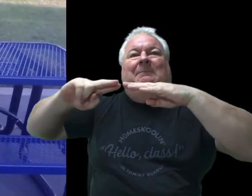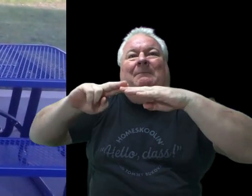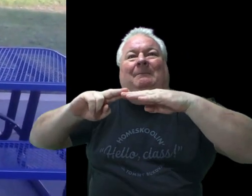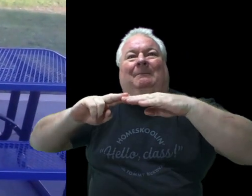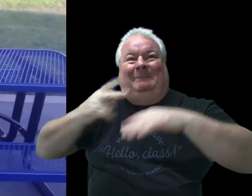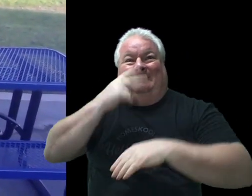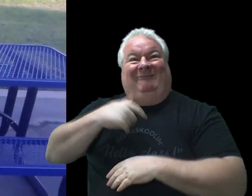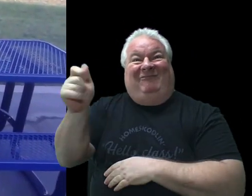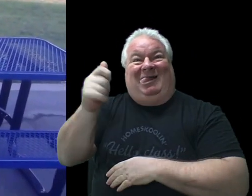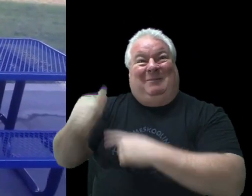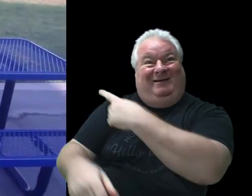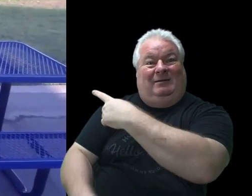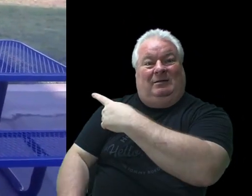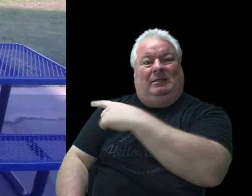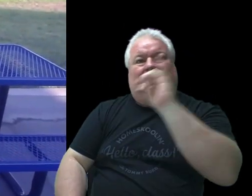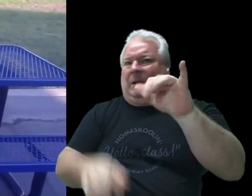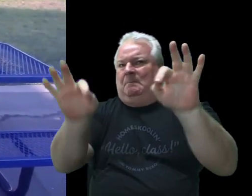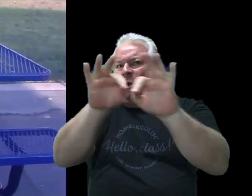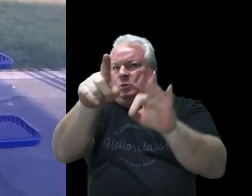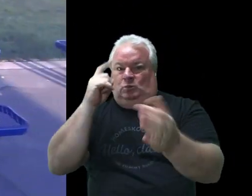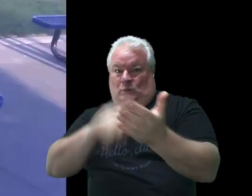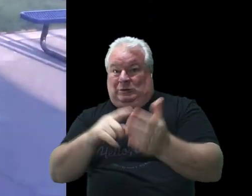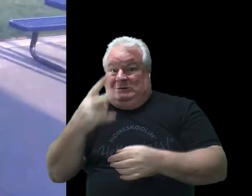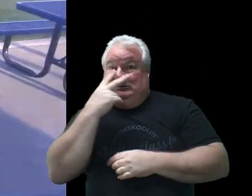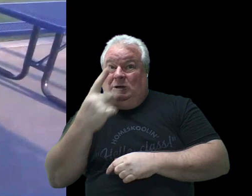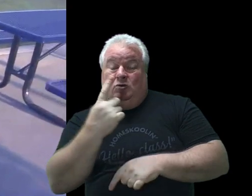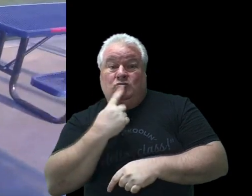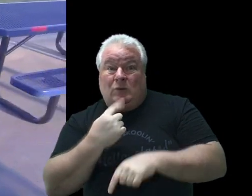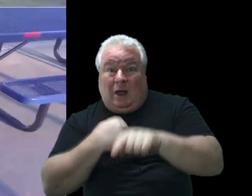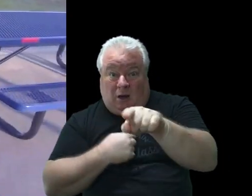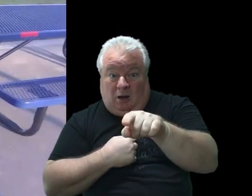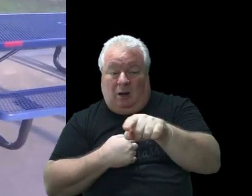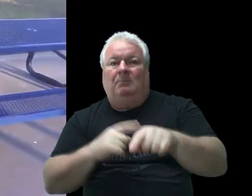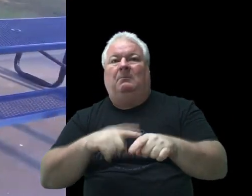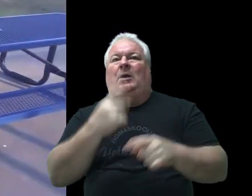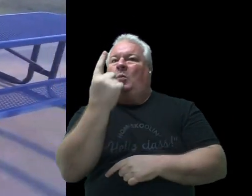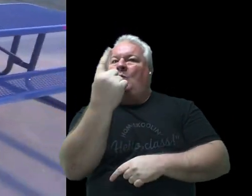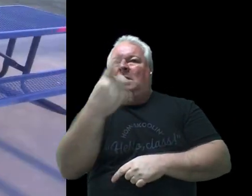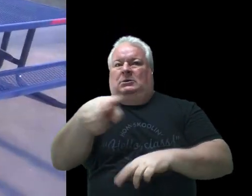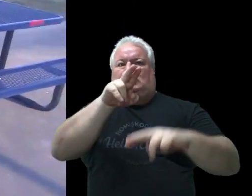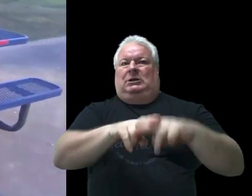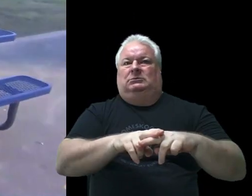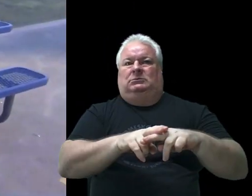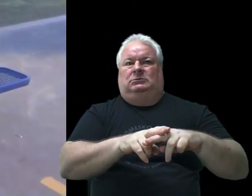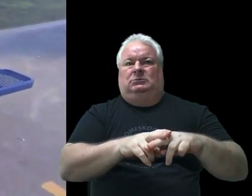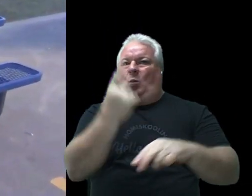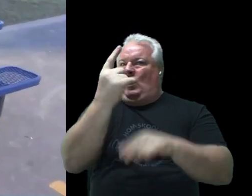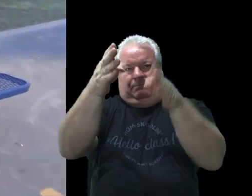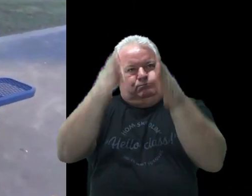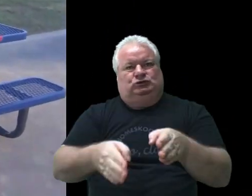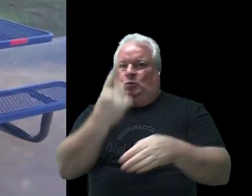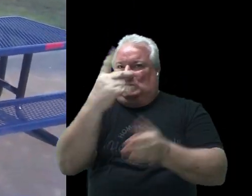facing the camera right now. Every time you see a red sticker, that means that is a place where you